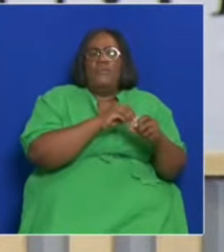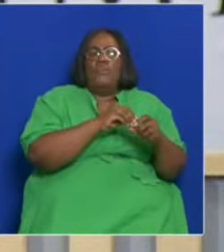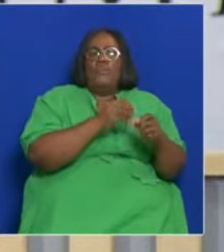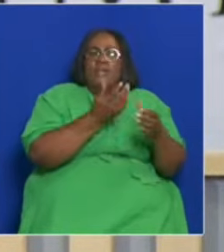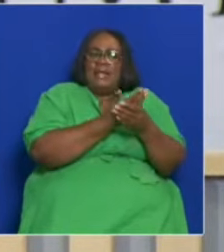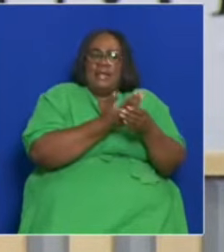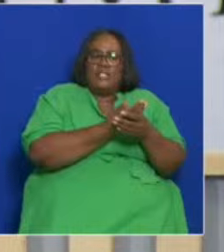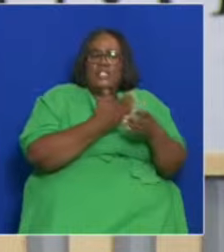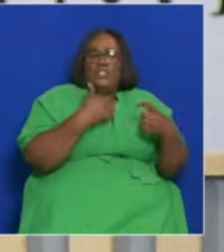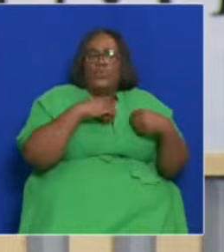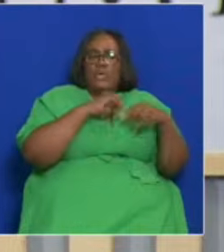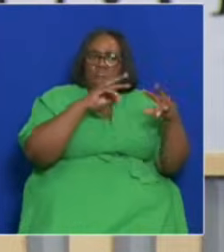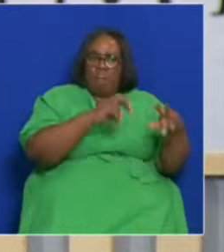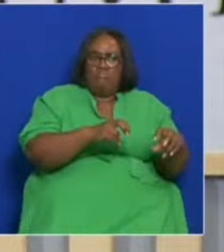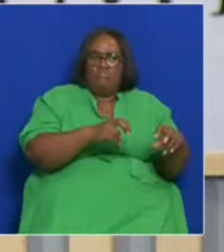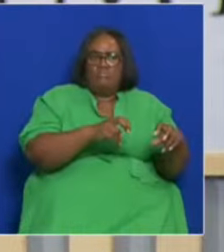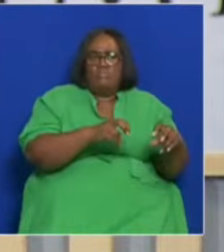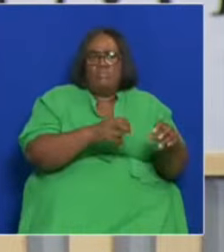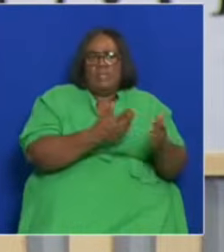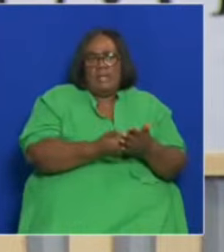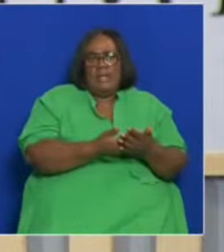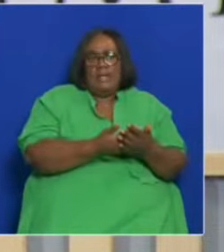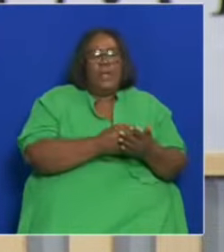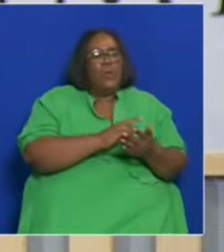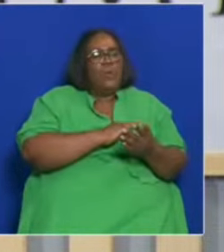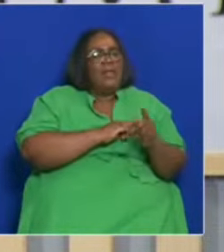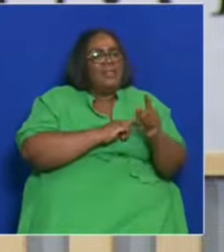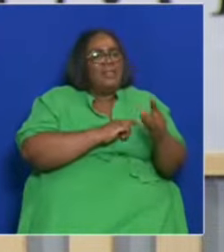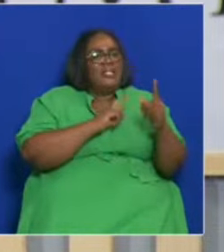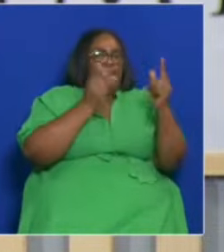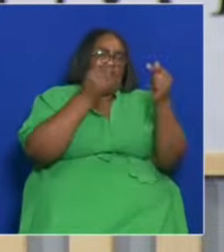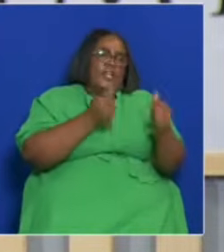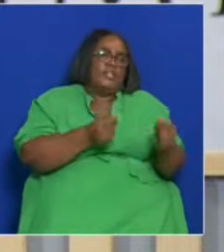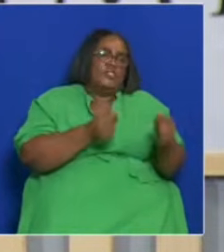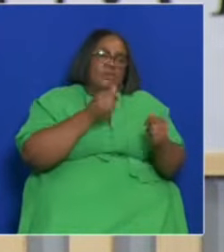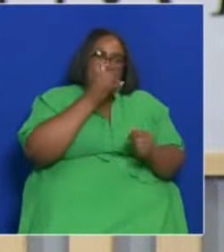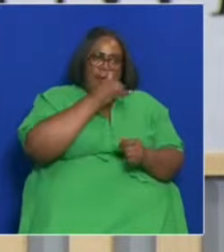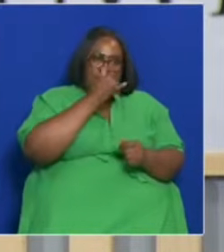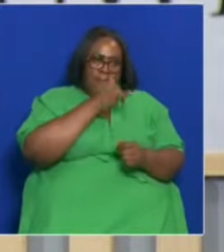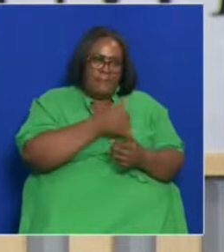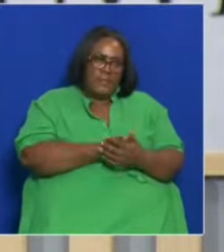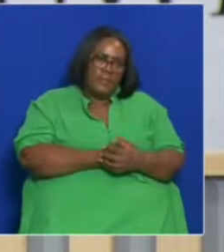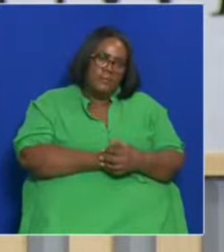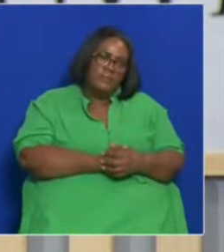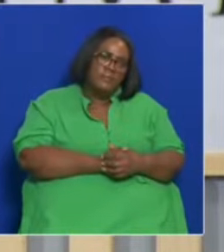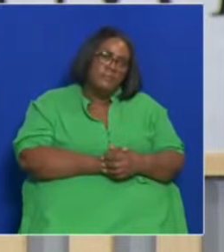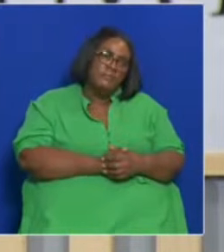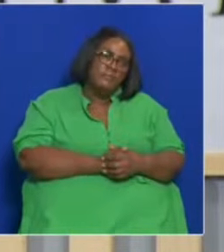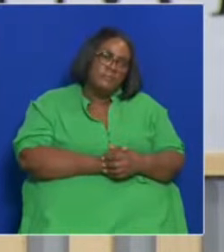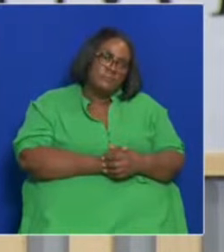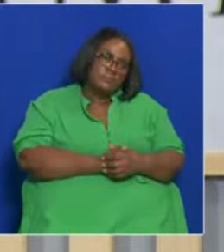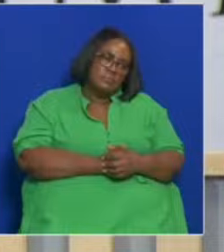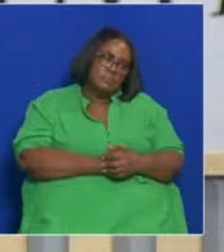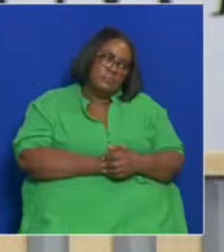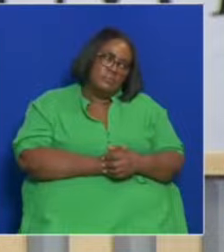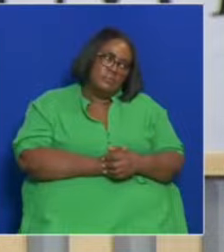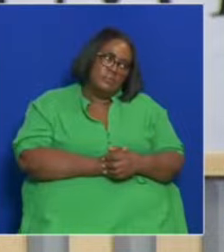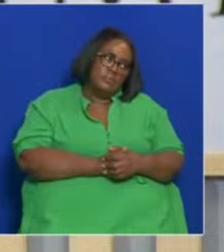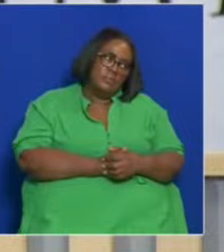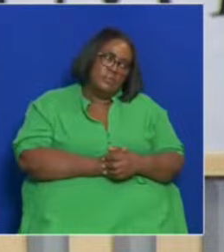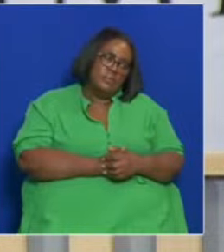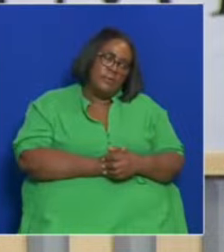a financial offense as provided for in the Act, and